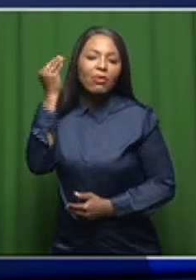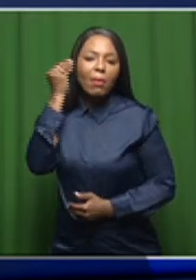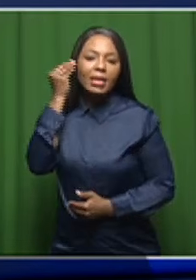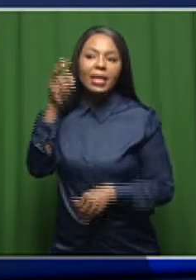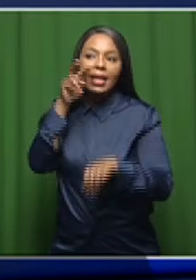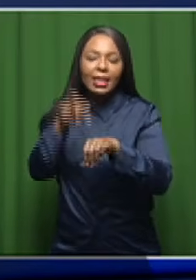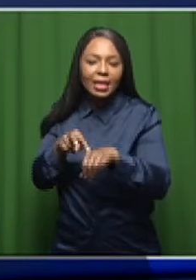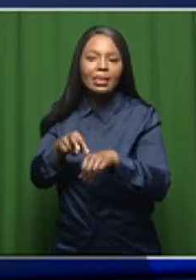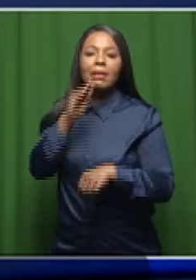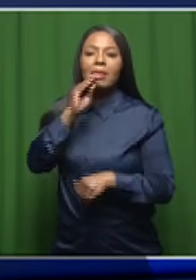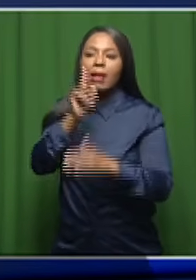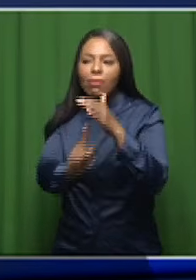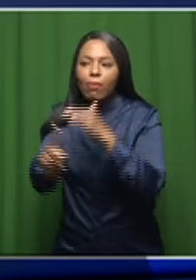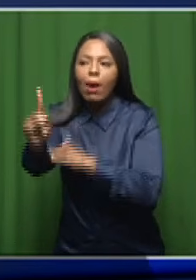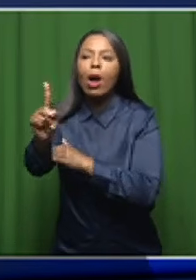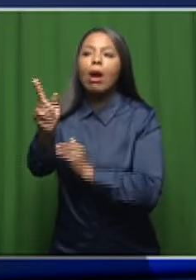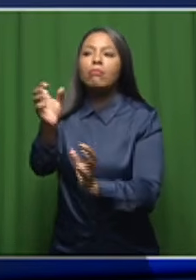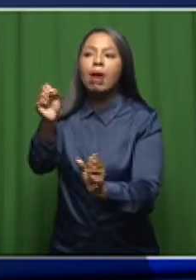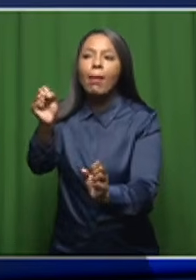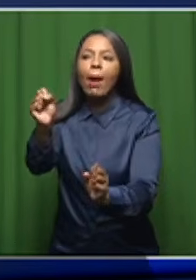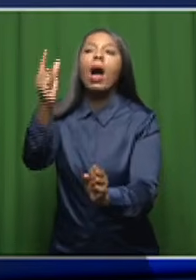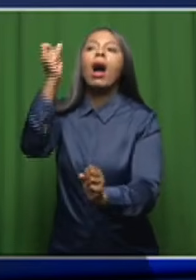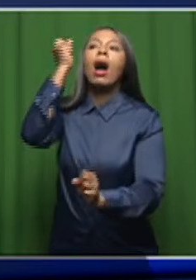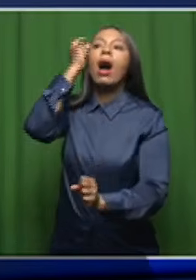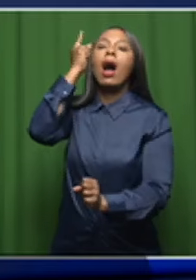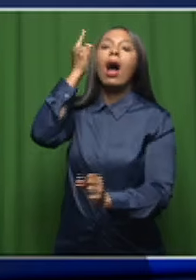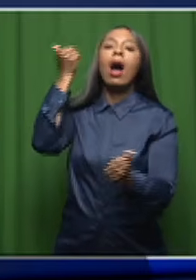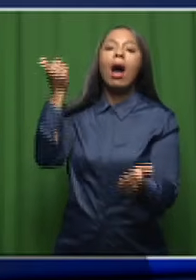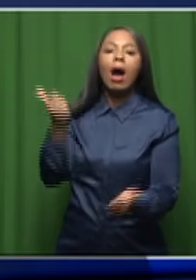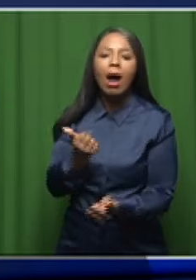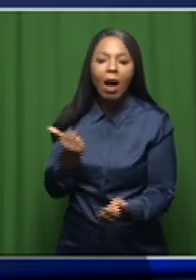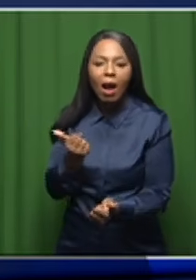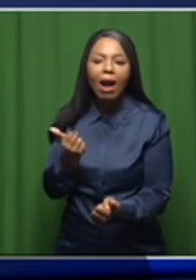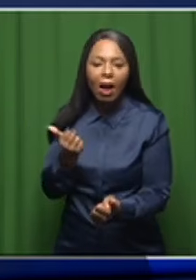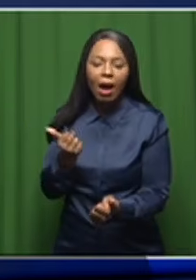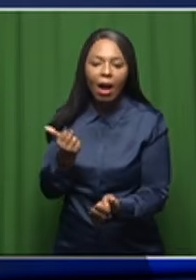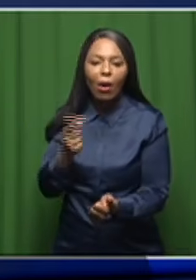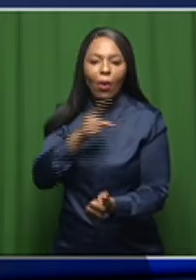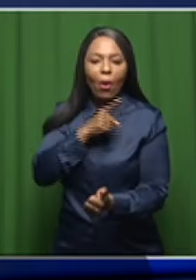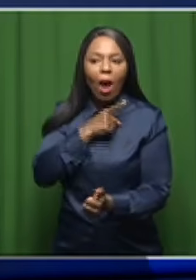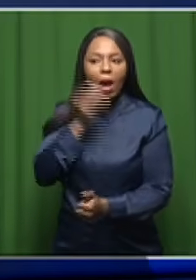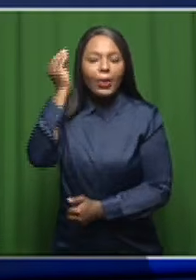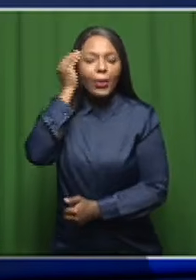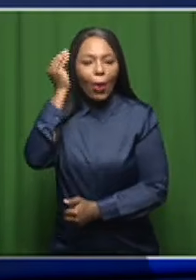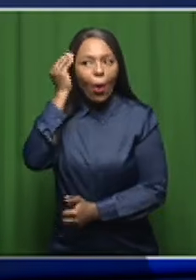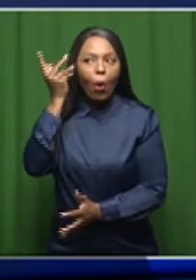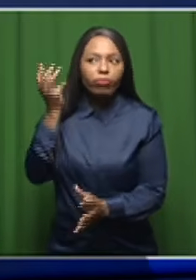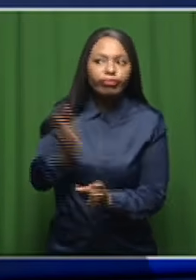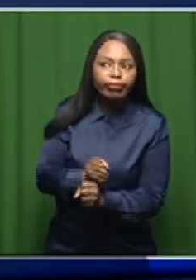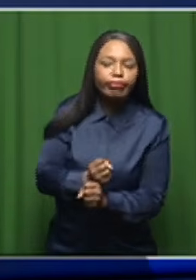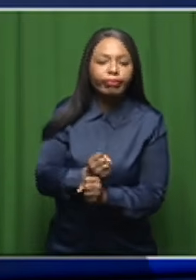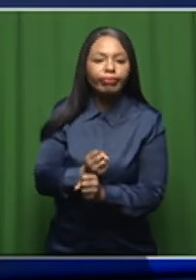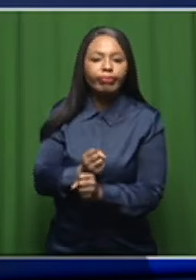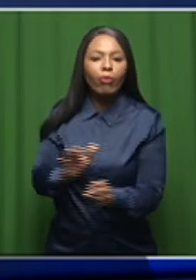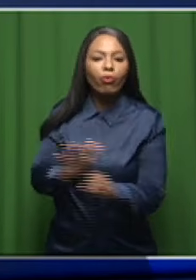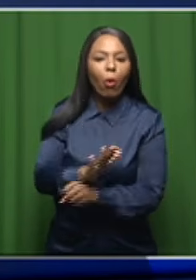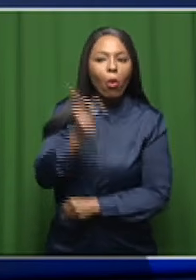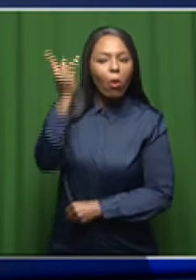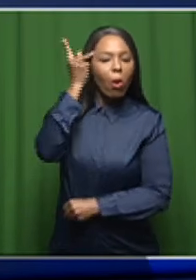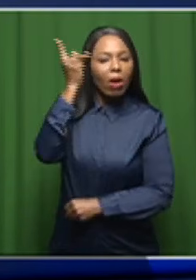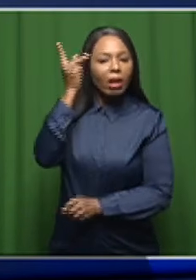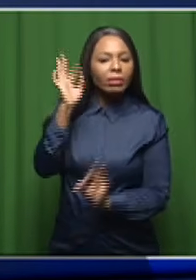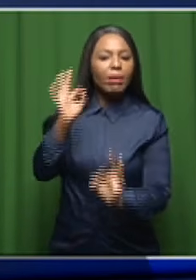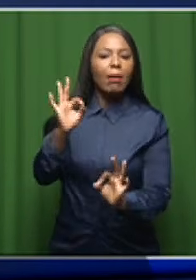obviously key to it would be your digital identity, because you've got to know who you are. And in terms of that identity is where you'll be able